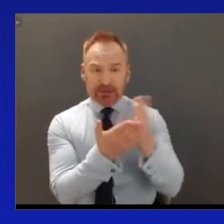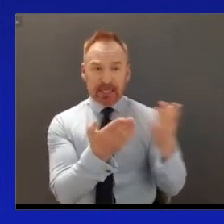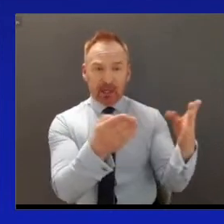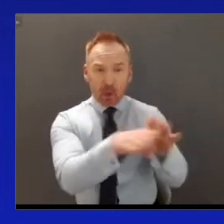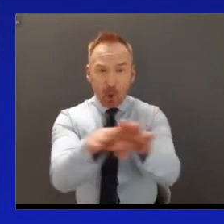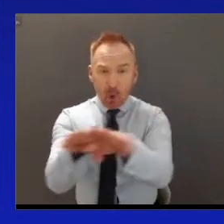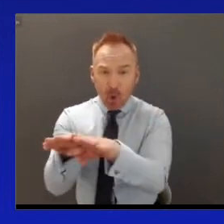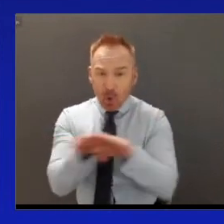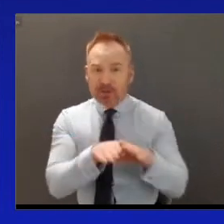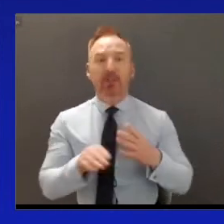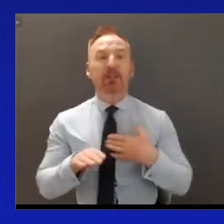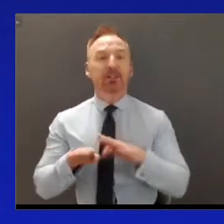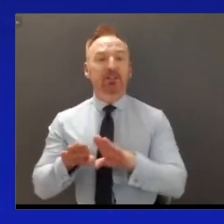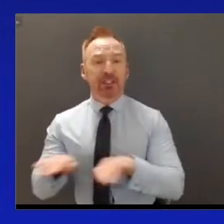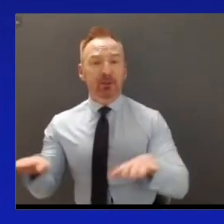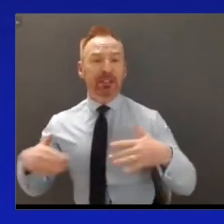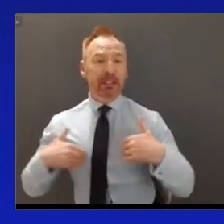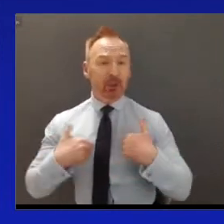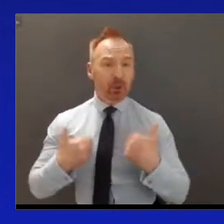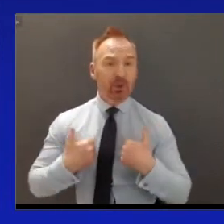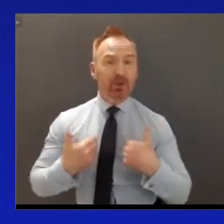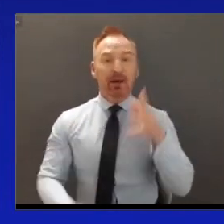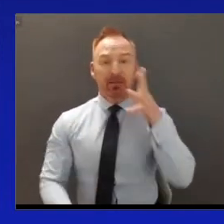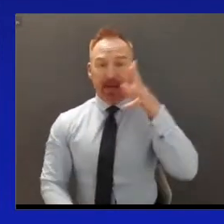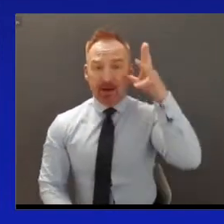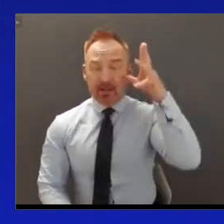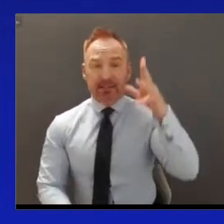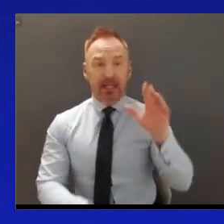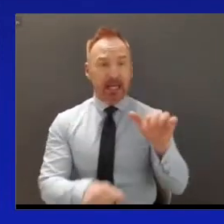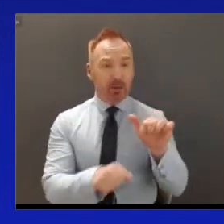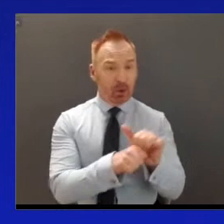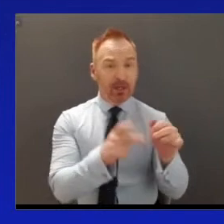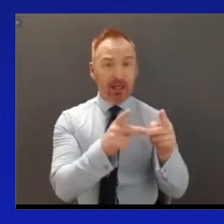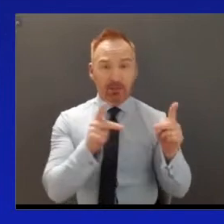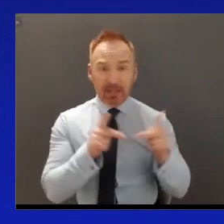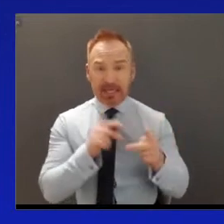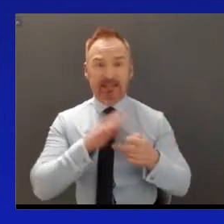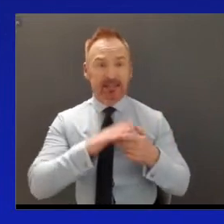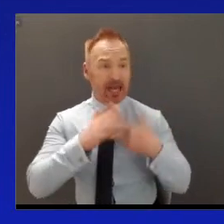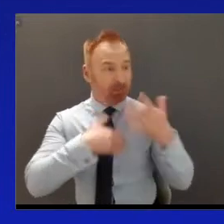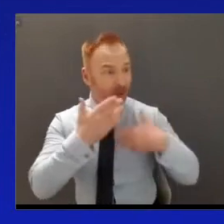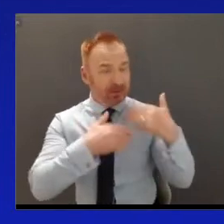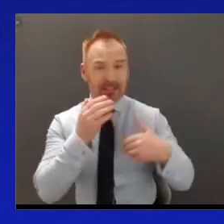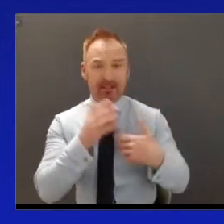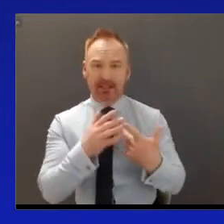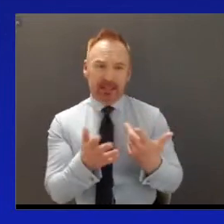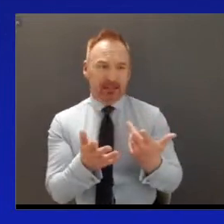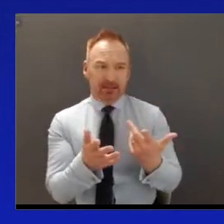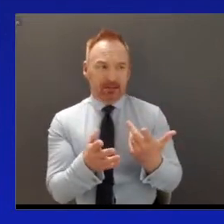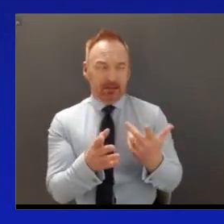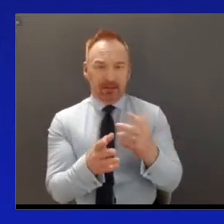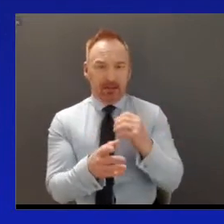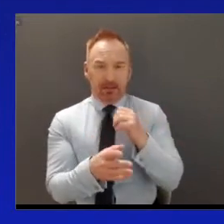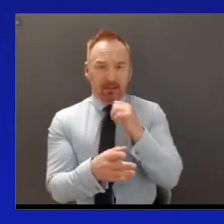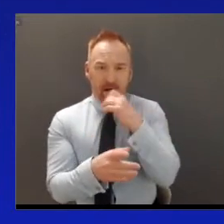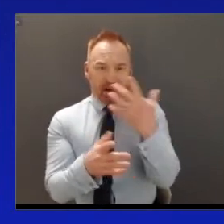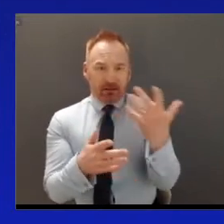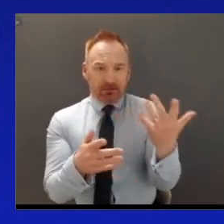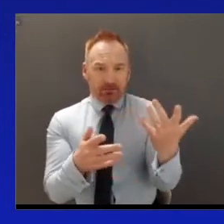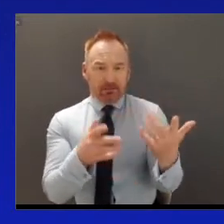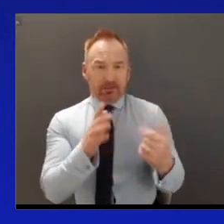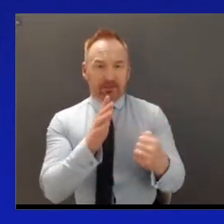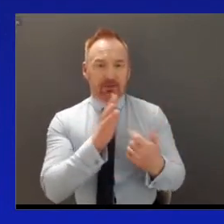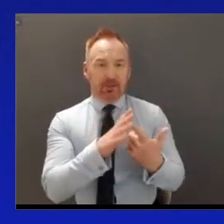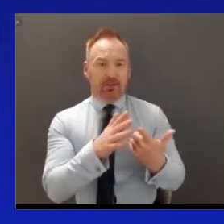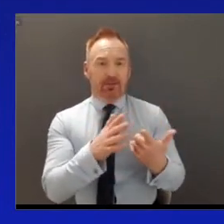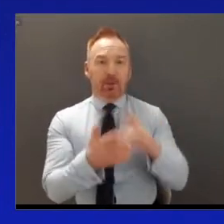youth, parents, workplaces are not able to function as well when they don't have the support of children in place and schools